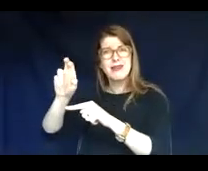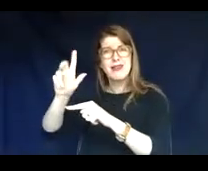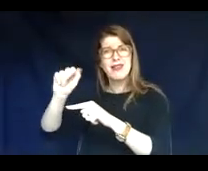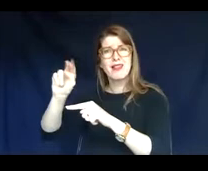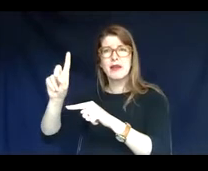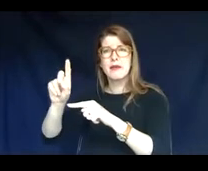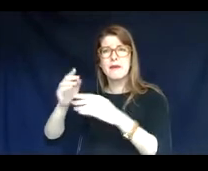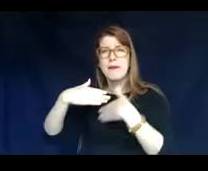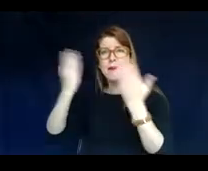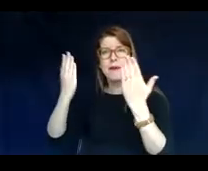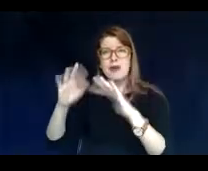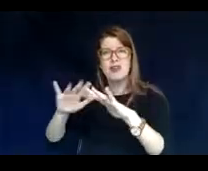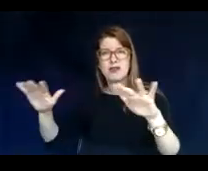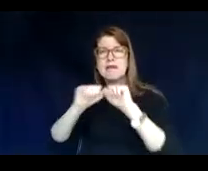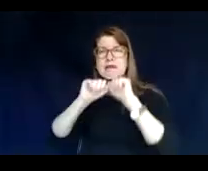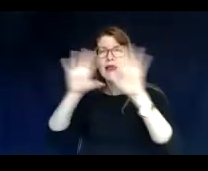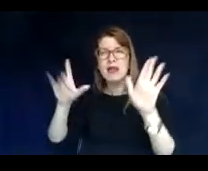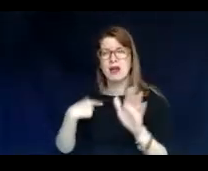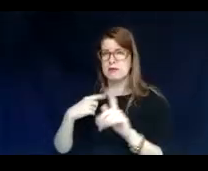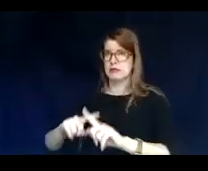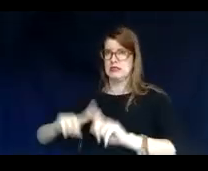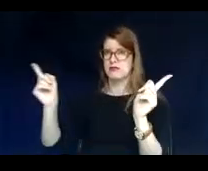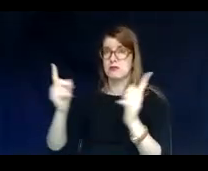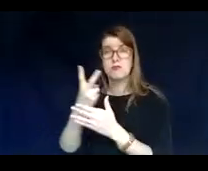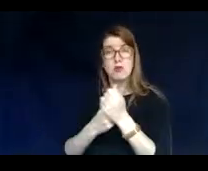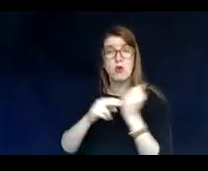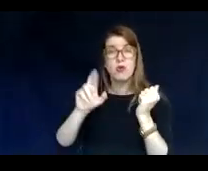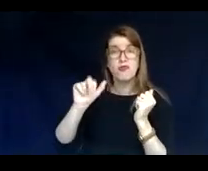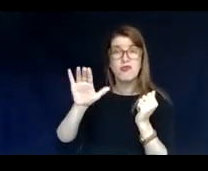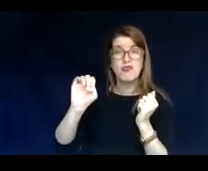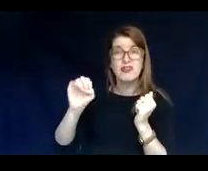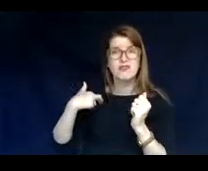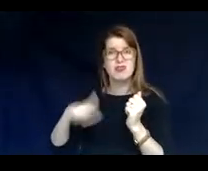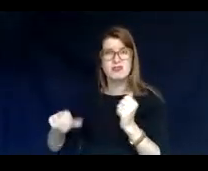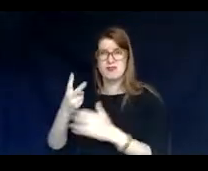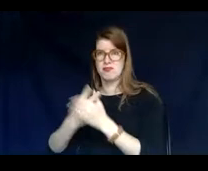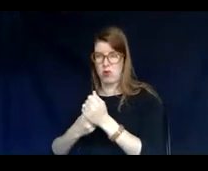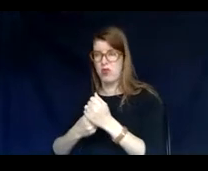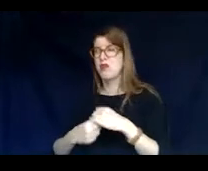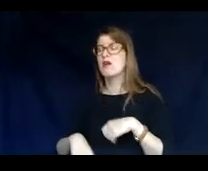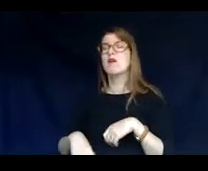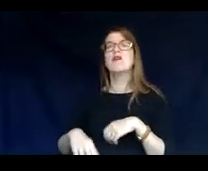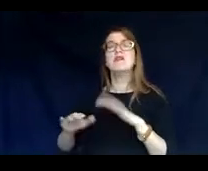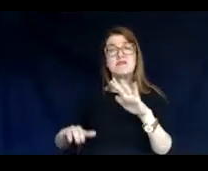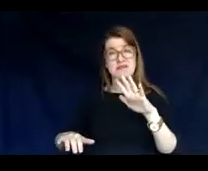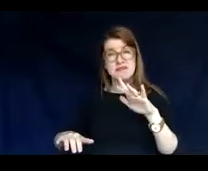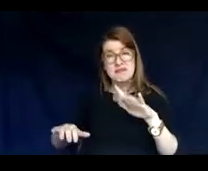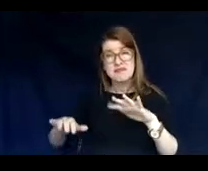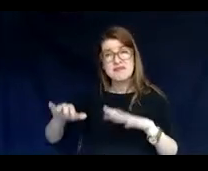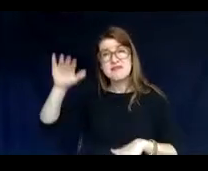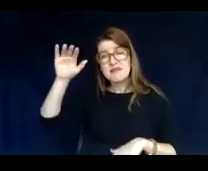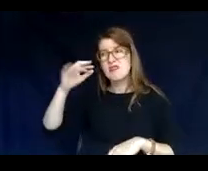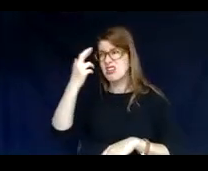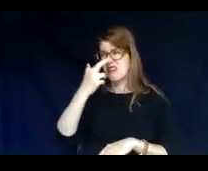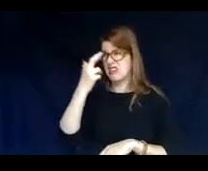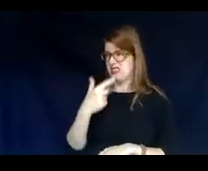began to learn about myself, what made me different in both race and religion. Now, over the years, I began to realize that I really